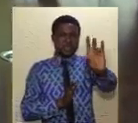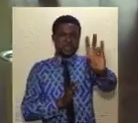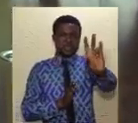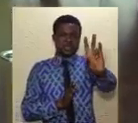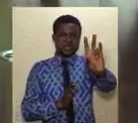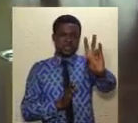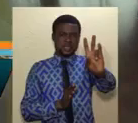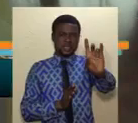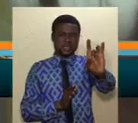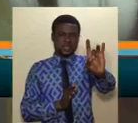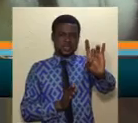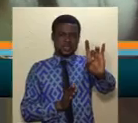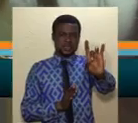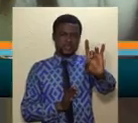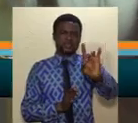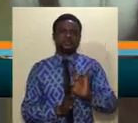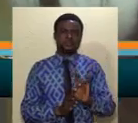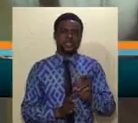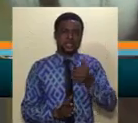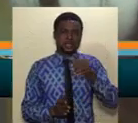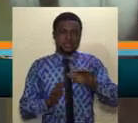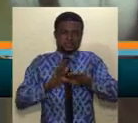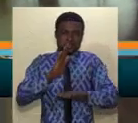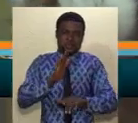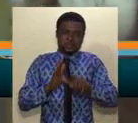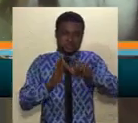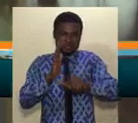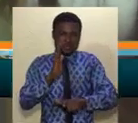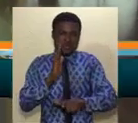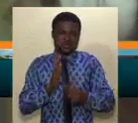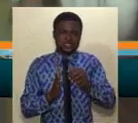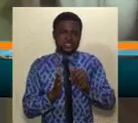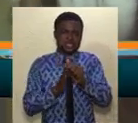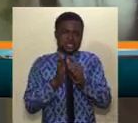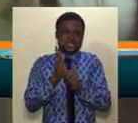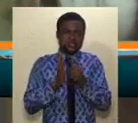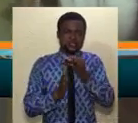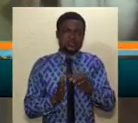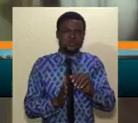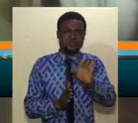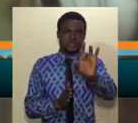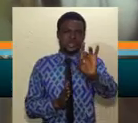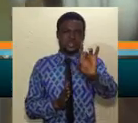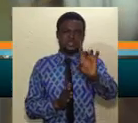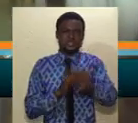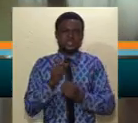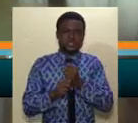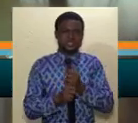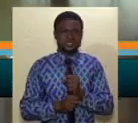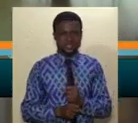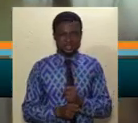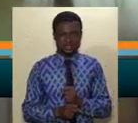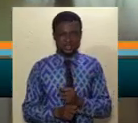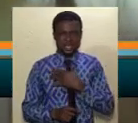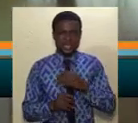the Child's Rights Law of Lagos State. Yes. Any person below the age of 18. And a child cannot give consent to any sexual